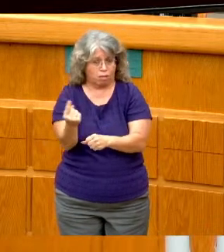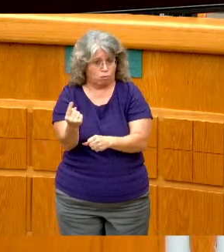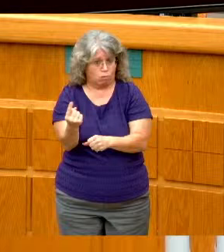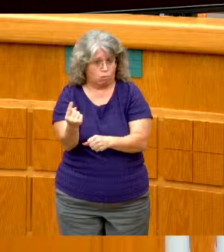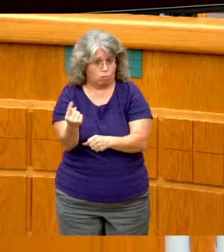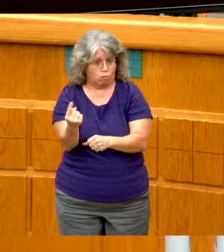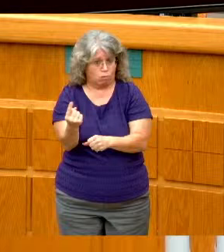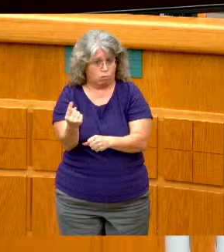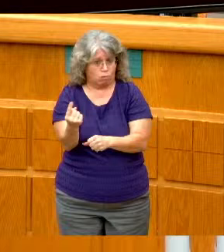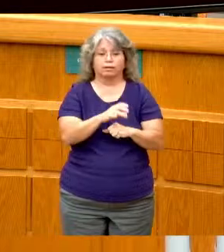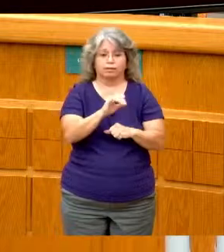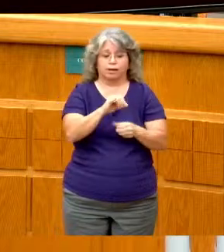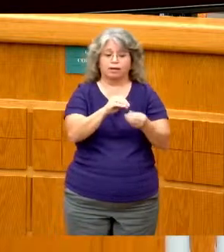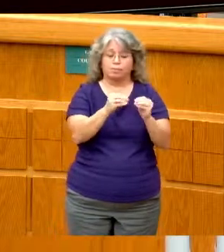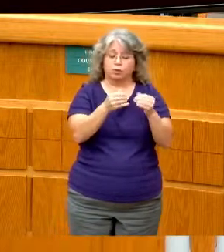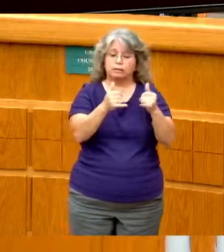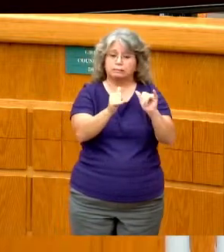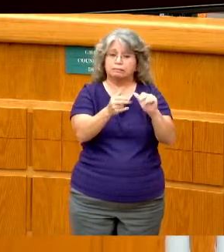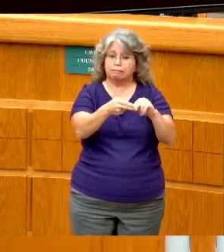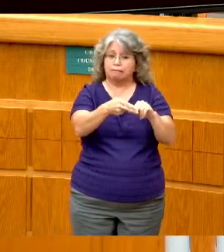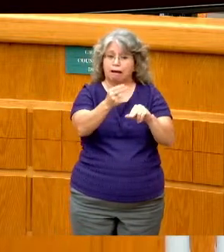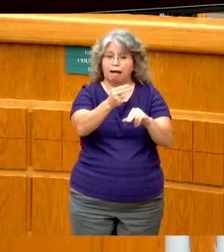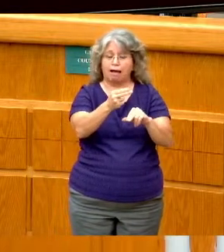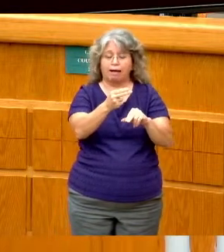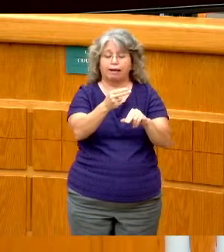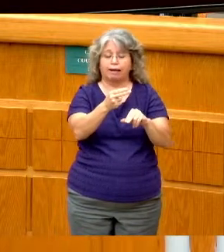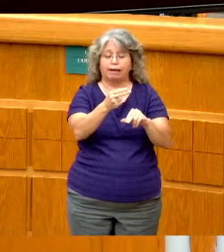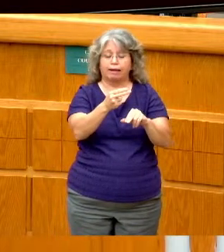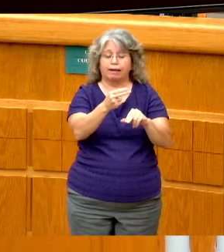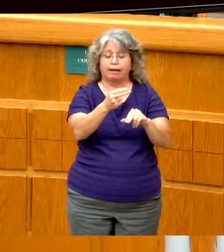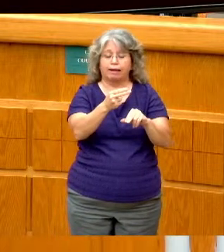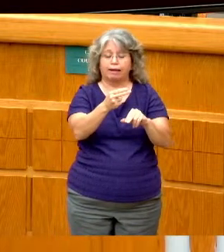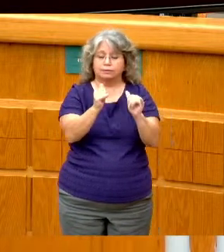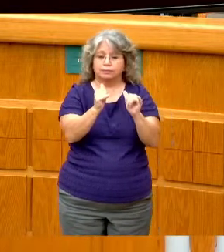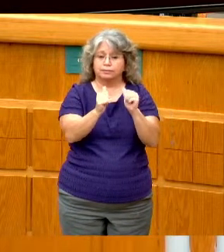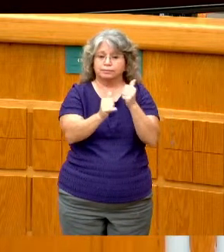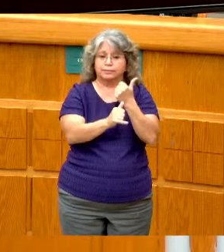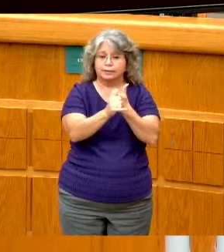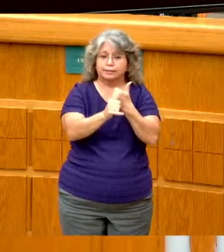continue to stay high, and so we're not out of the woods yet.